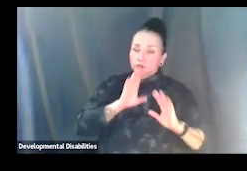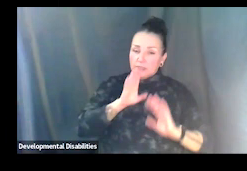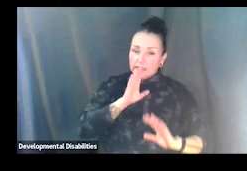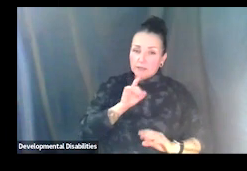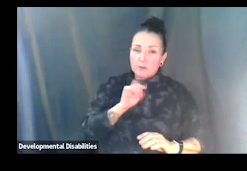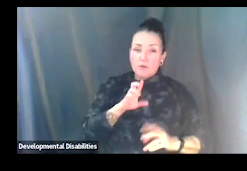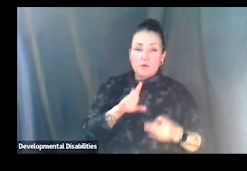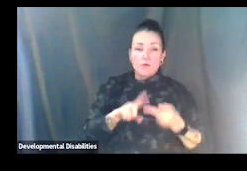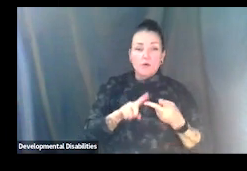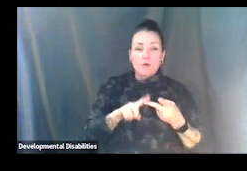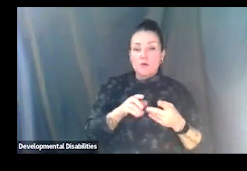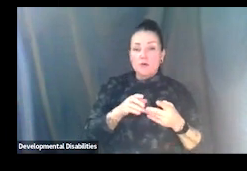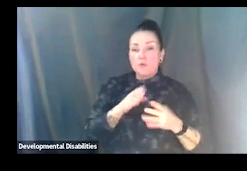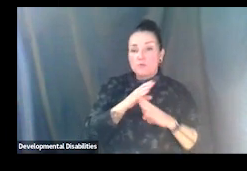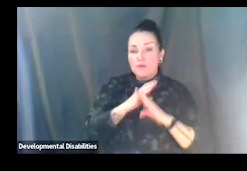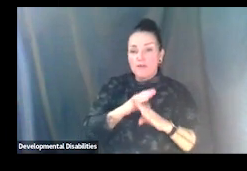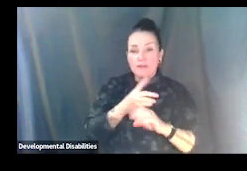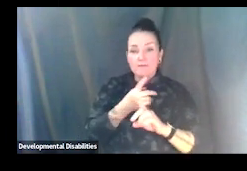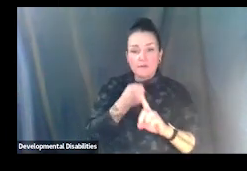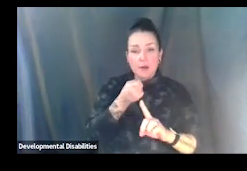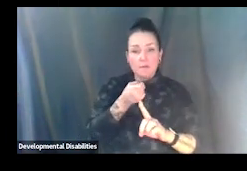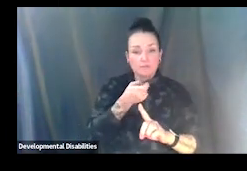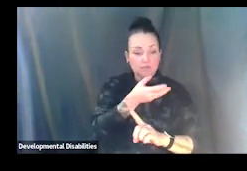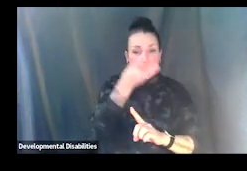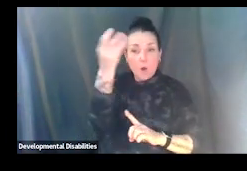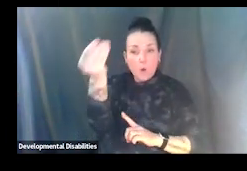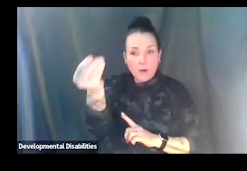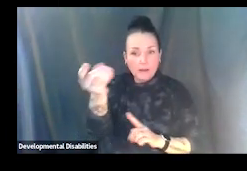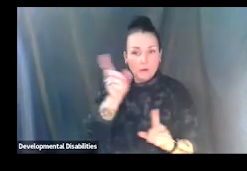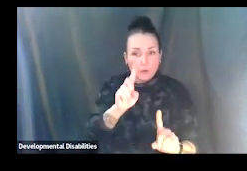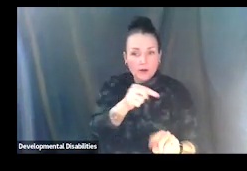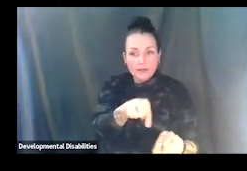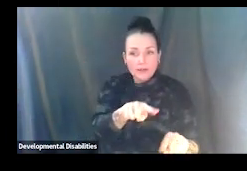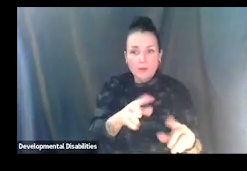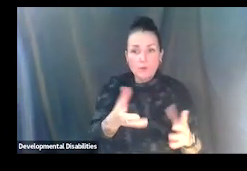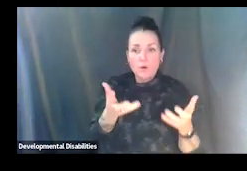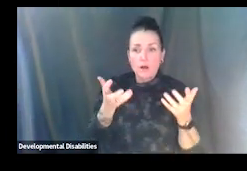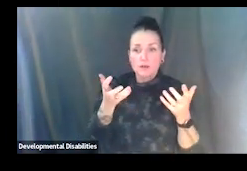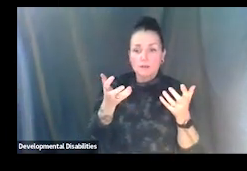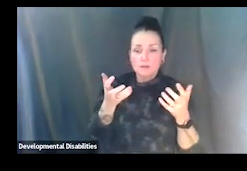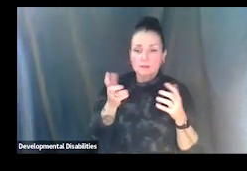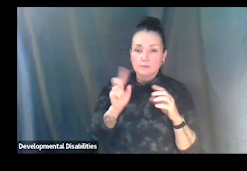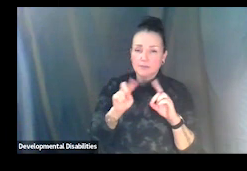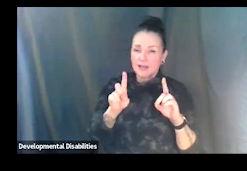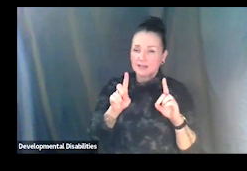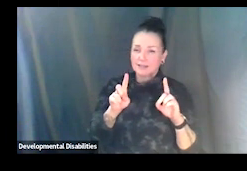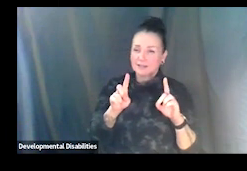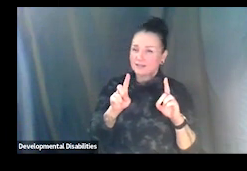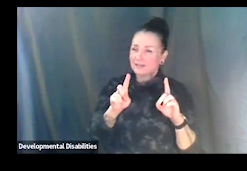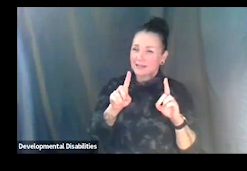then might become aggression. But outside of that, SSRIs, I don't think there's any evidence they are useful whatsoever.